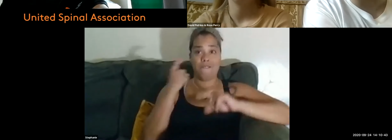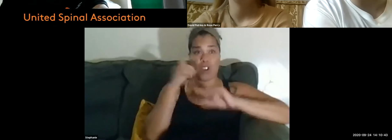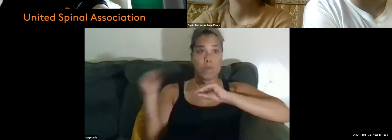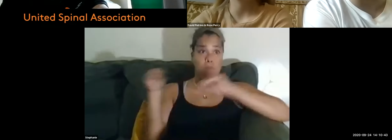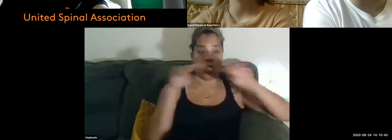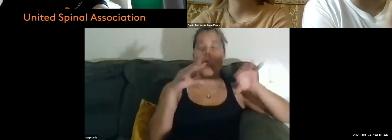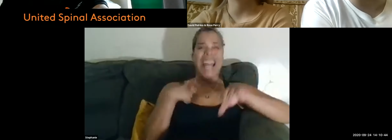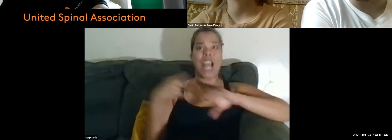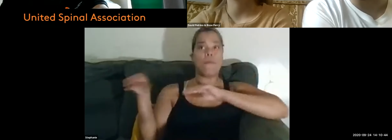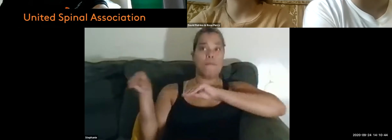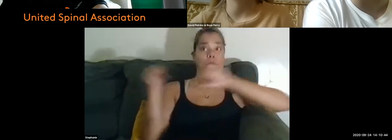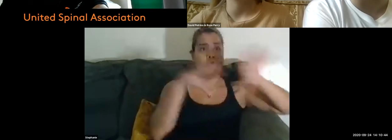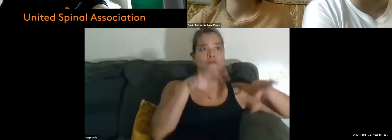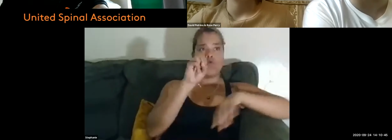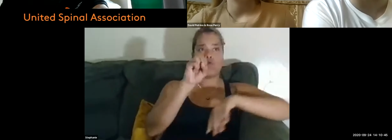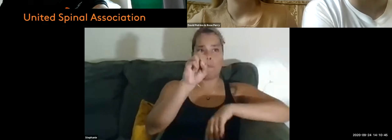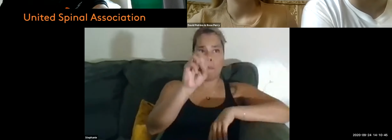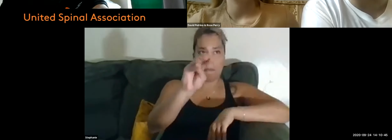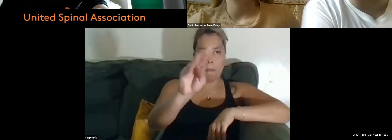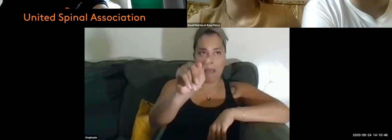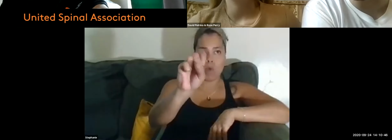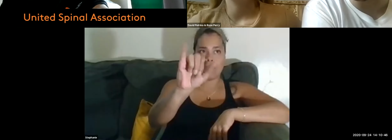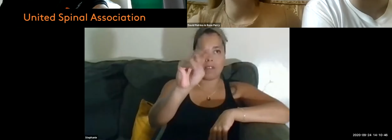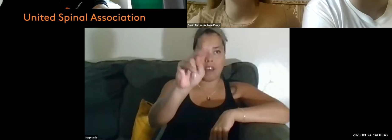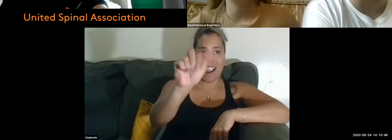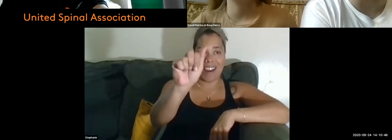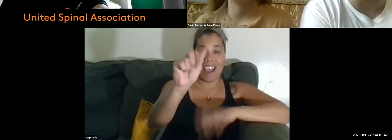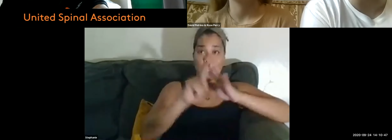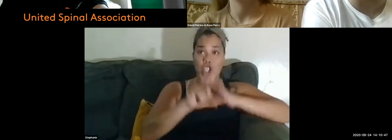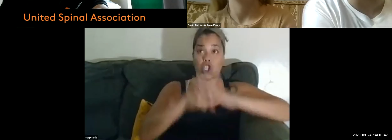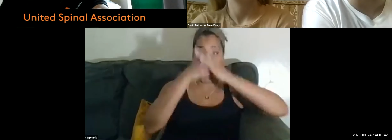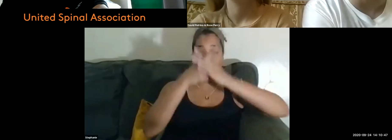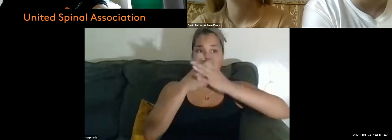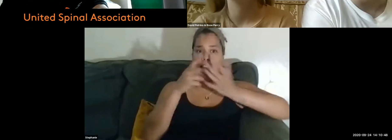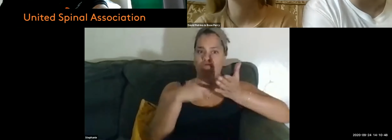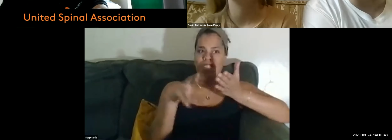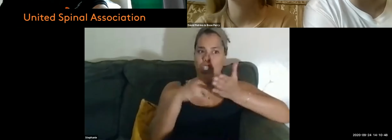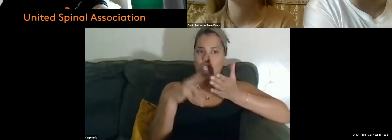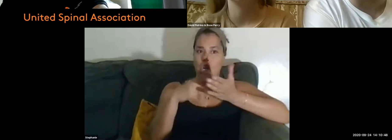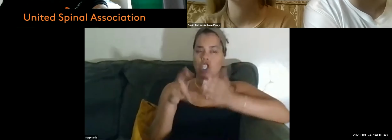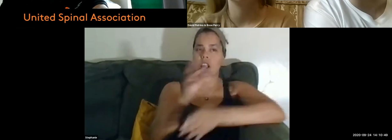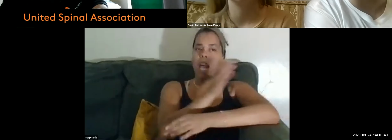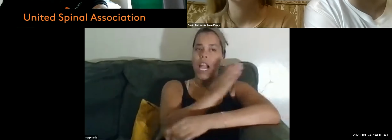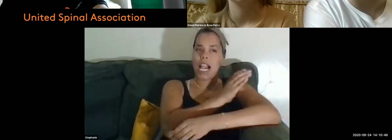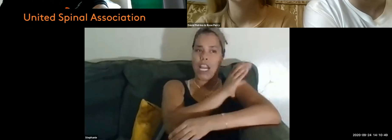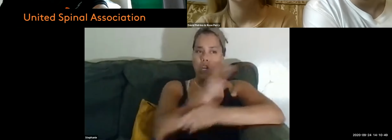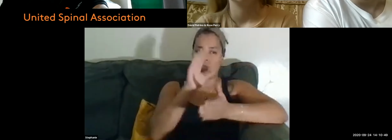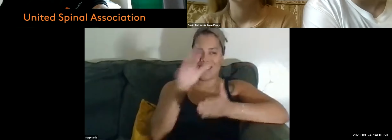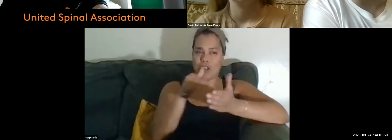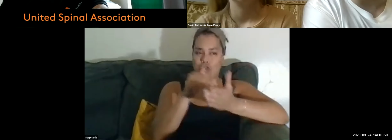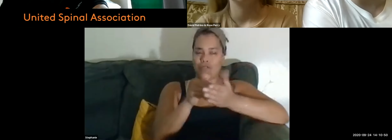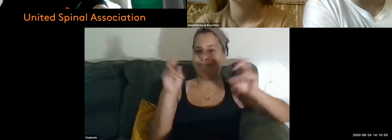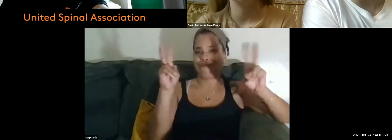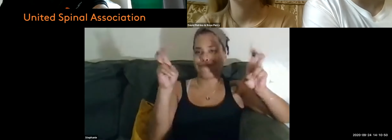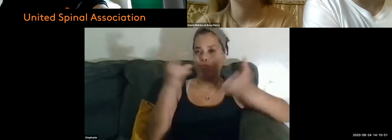Sinai and started our first clinical and research center at Mount Sinai, which is called the Abilities Research Center,